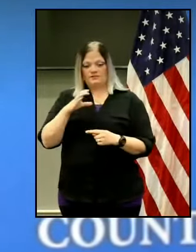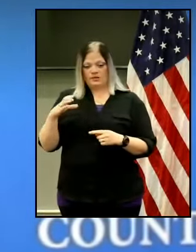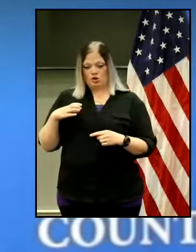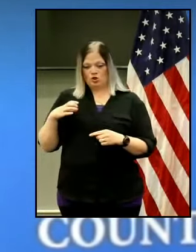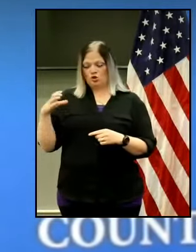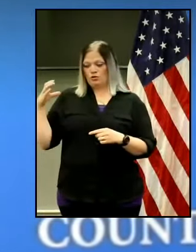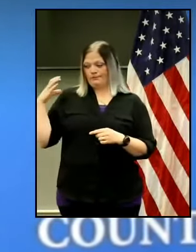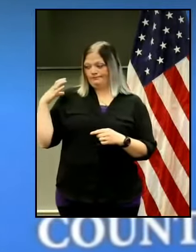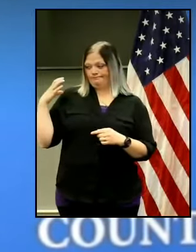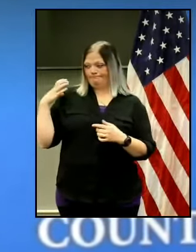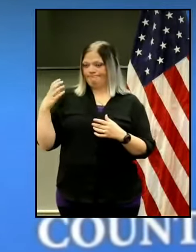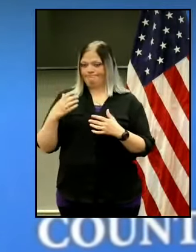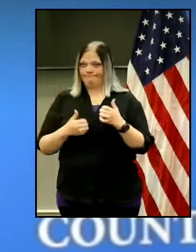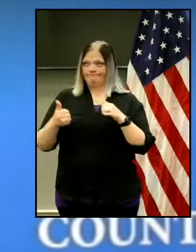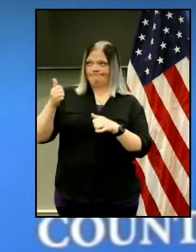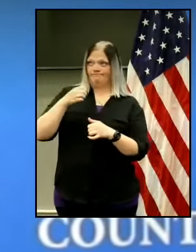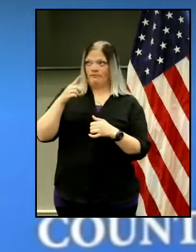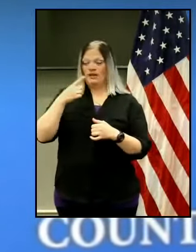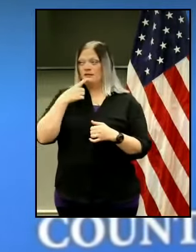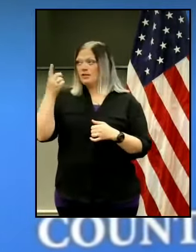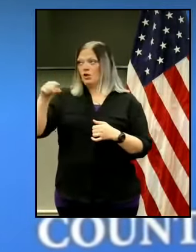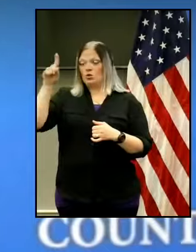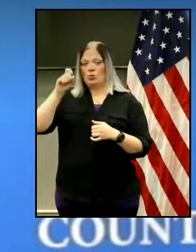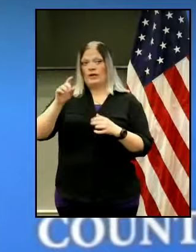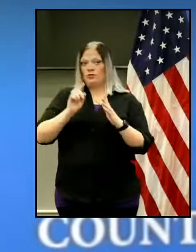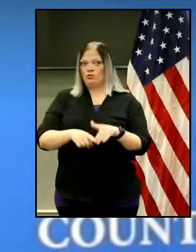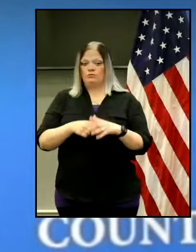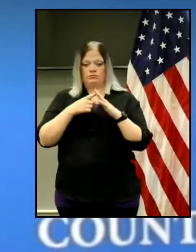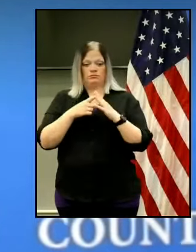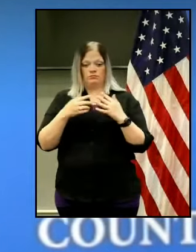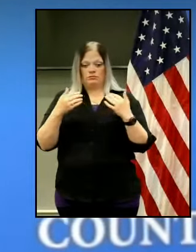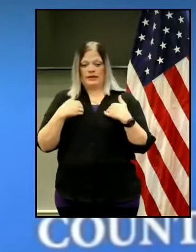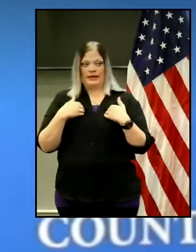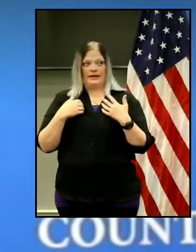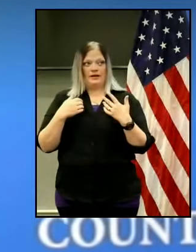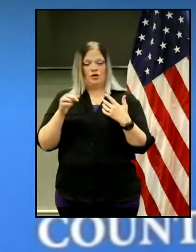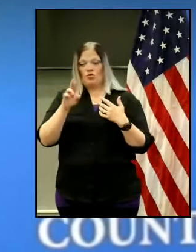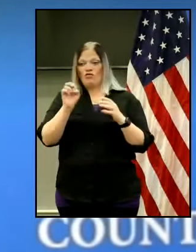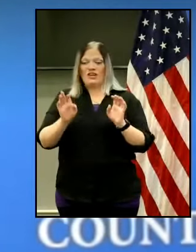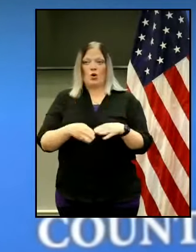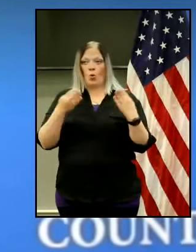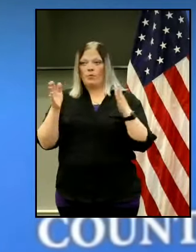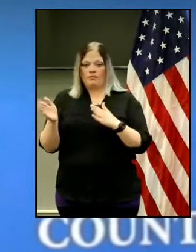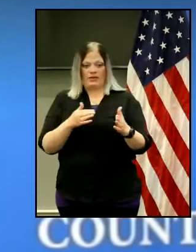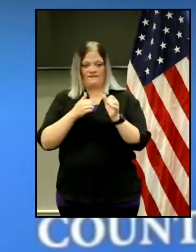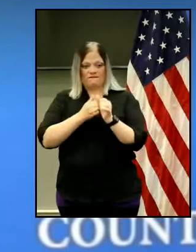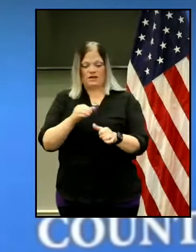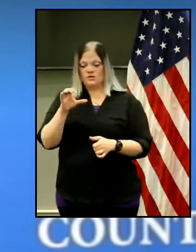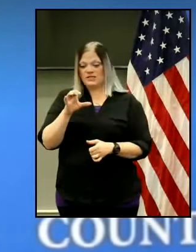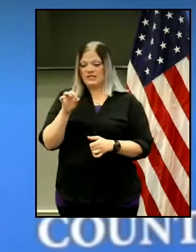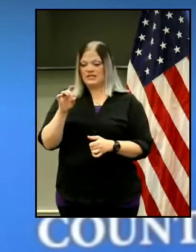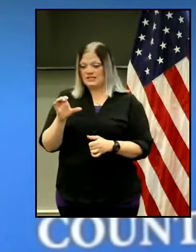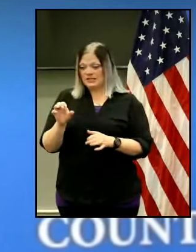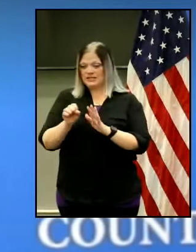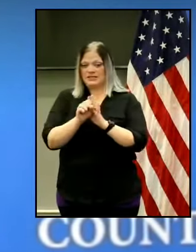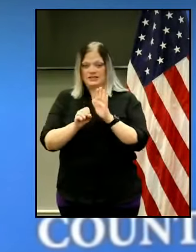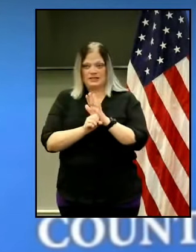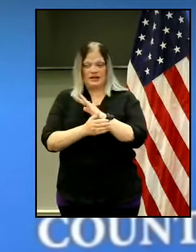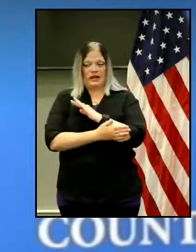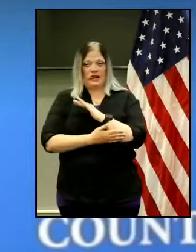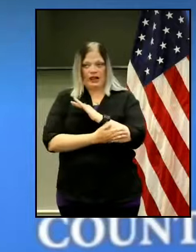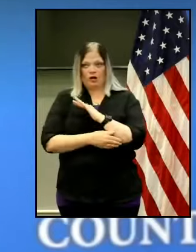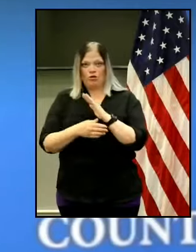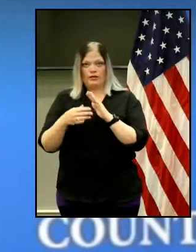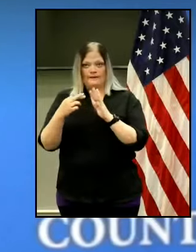department heads, and say, you need to implement a reopening plan. You have to follow the CDC, the state and county